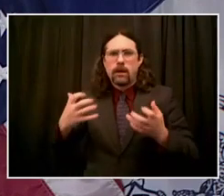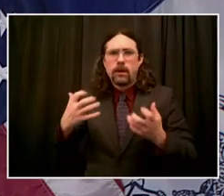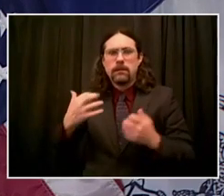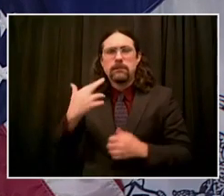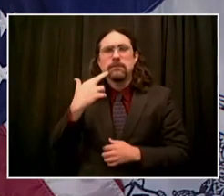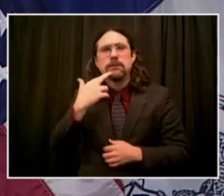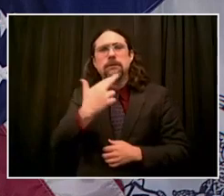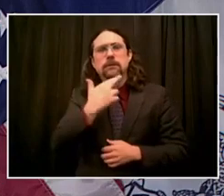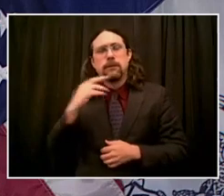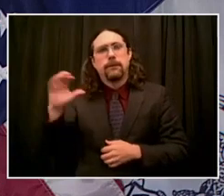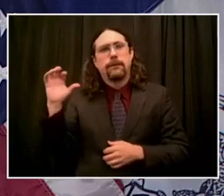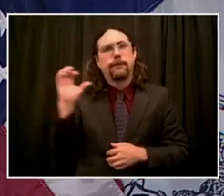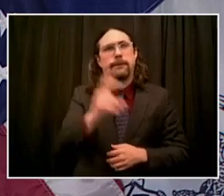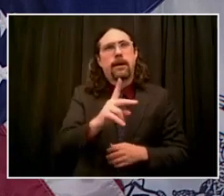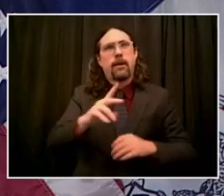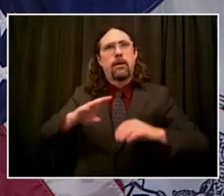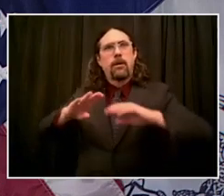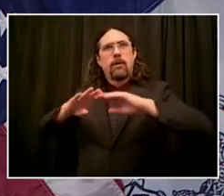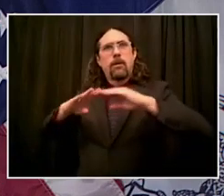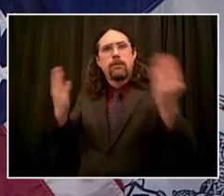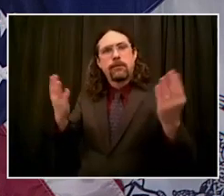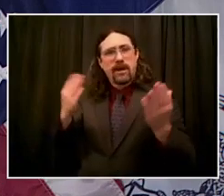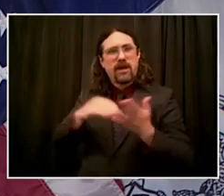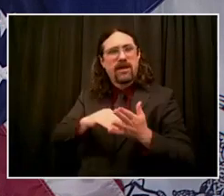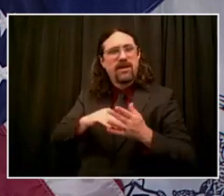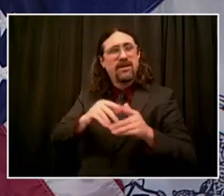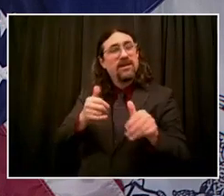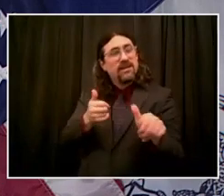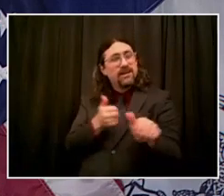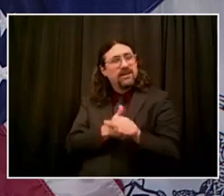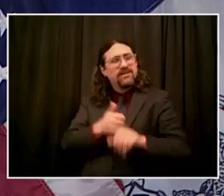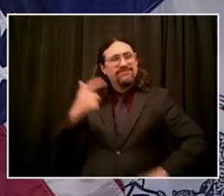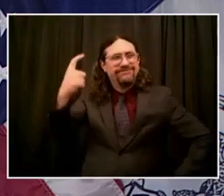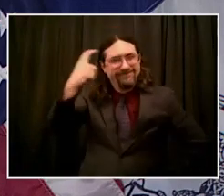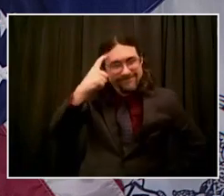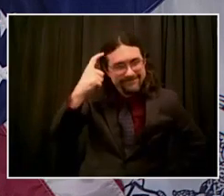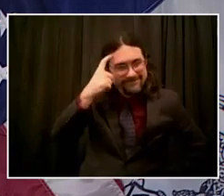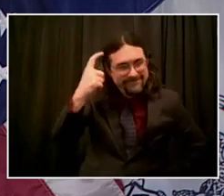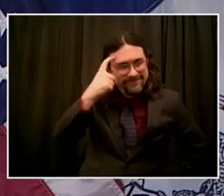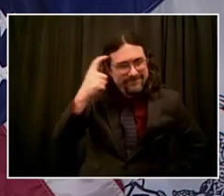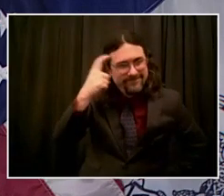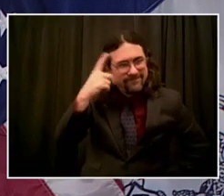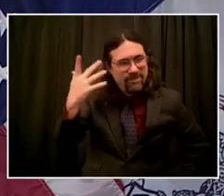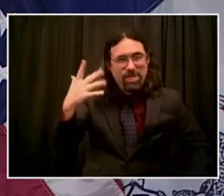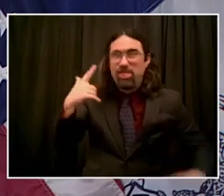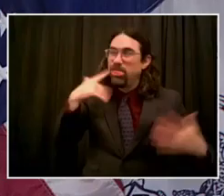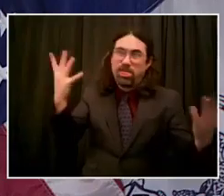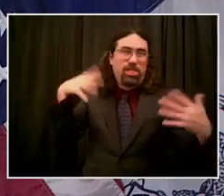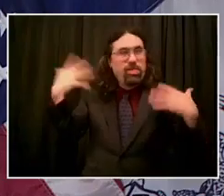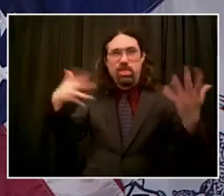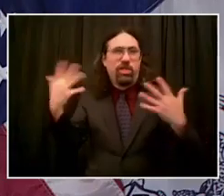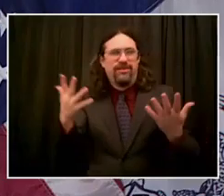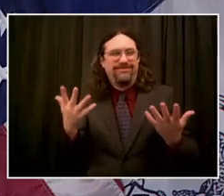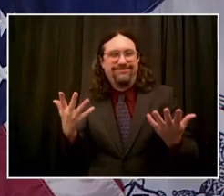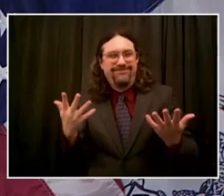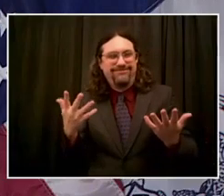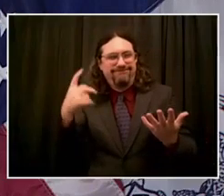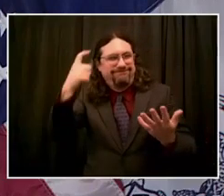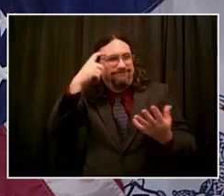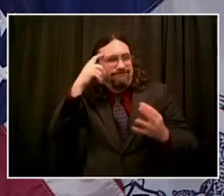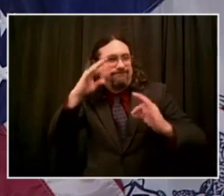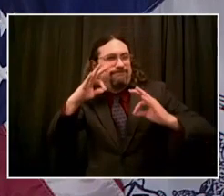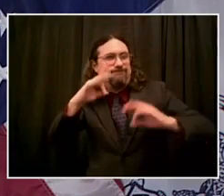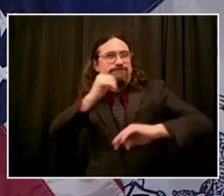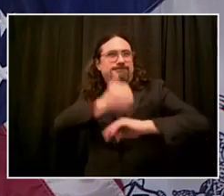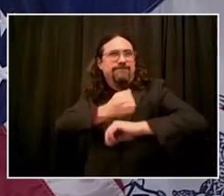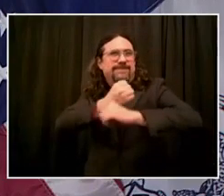Restaurants, I think, have an easier situation than bars, and we're going to have to figure that out. And the outdoor piece is very, very